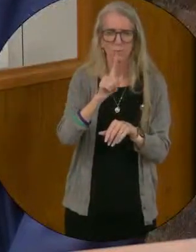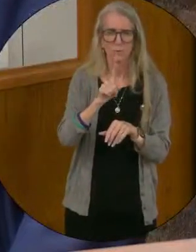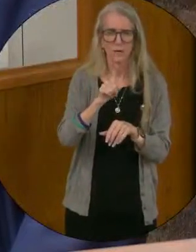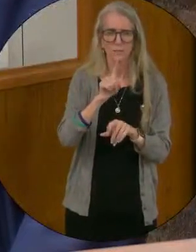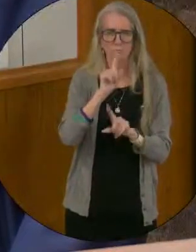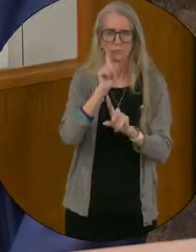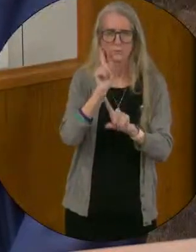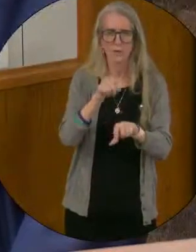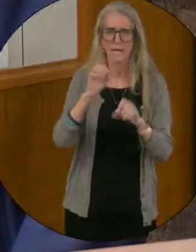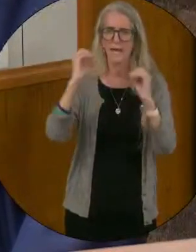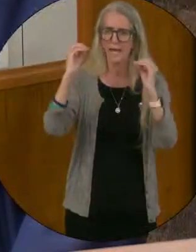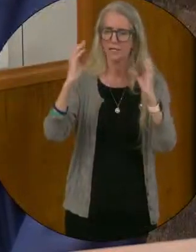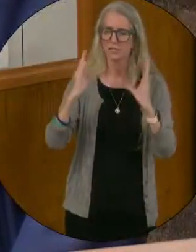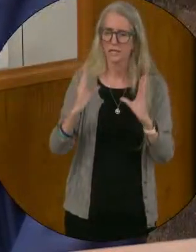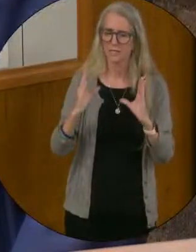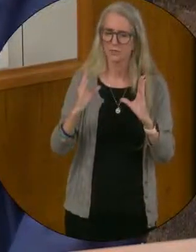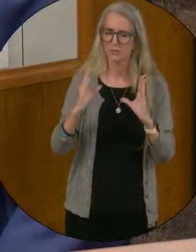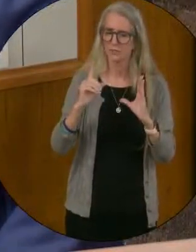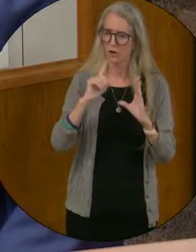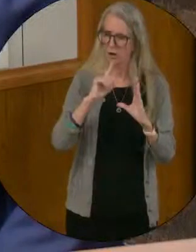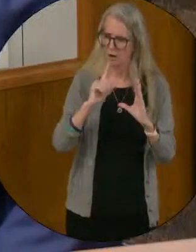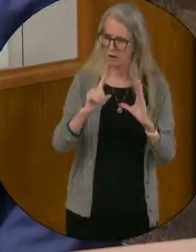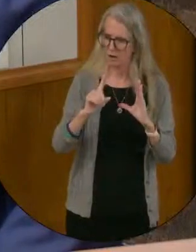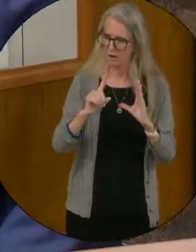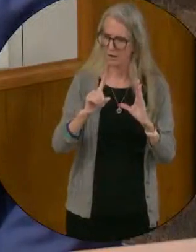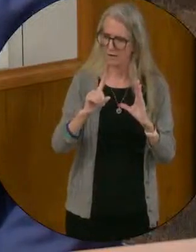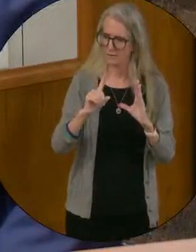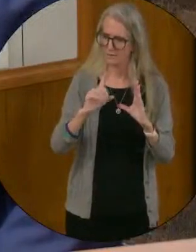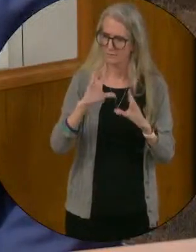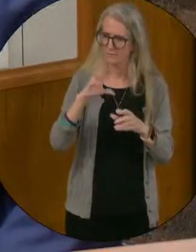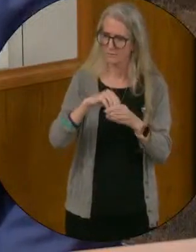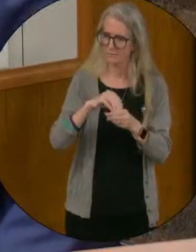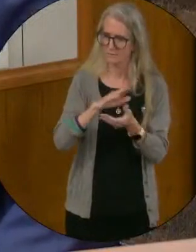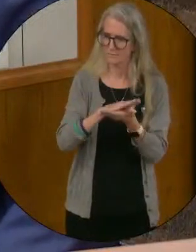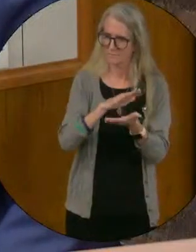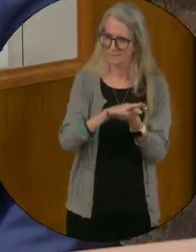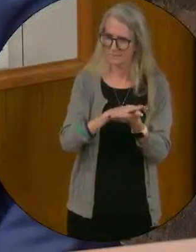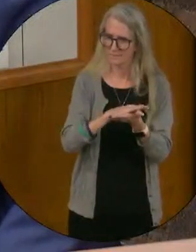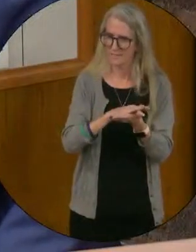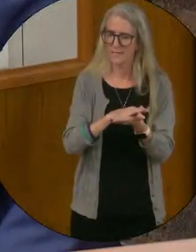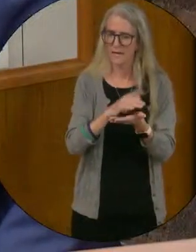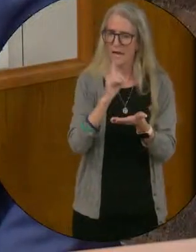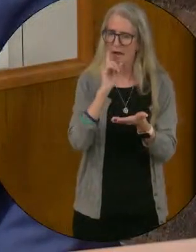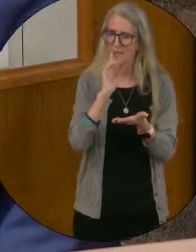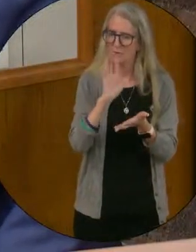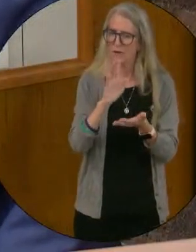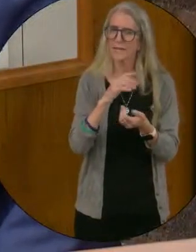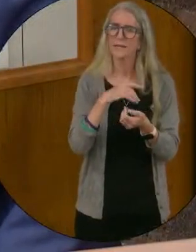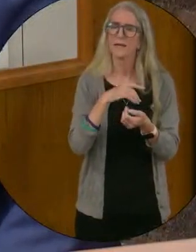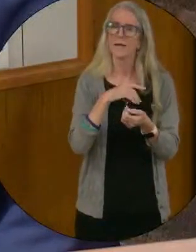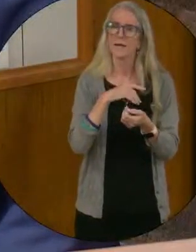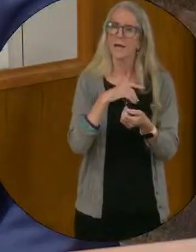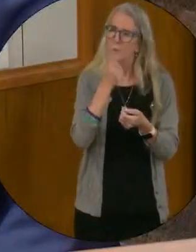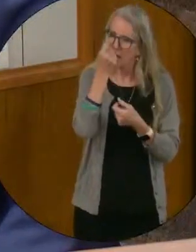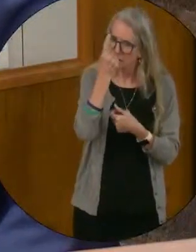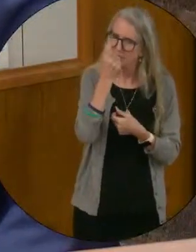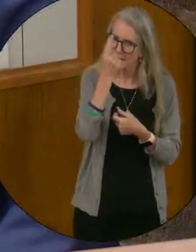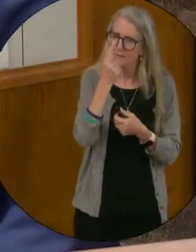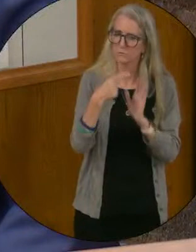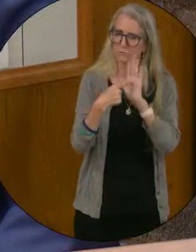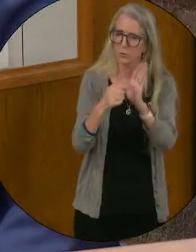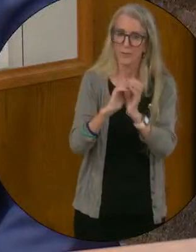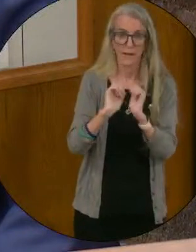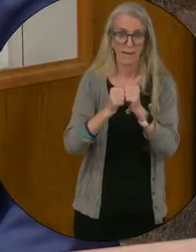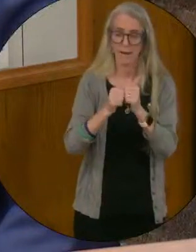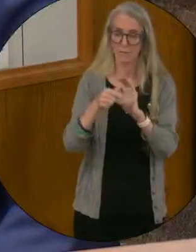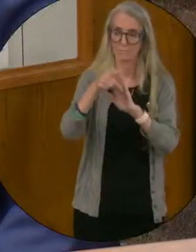that educators are overwhelmed in school, right? And I think that was one of the lines. And we understand and we share that with